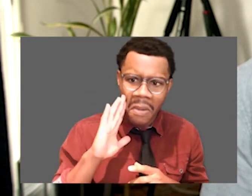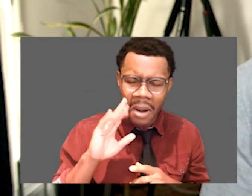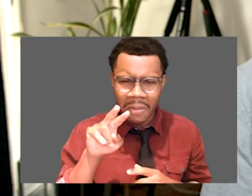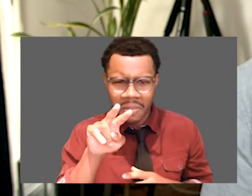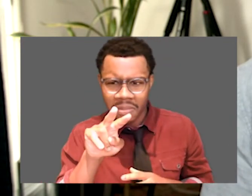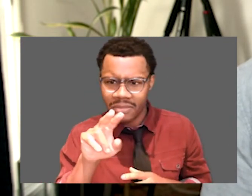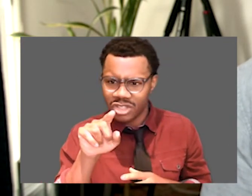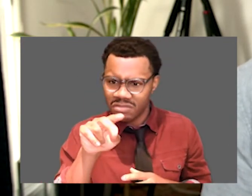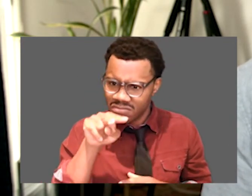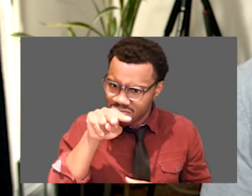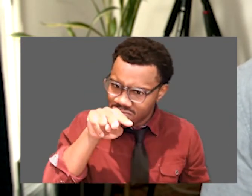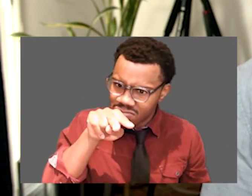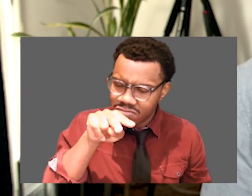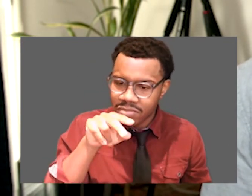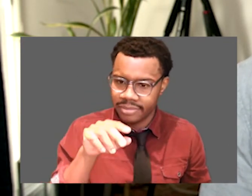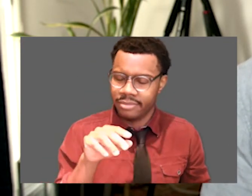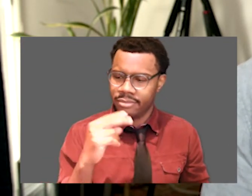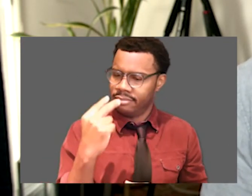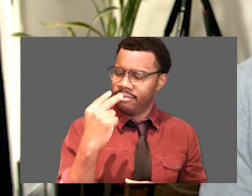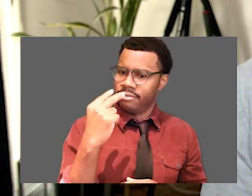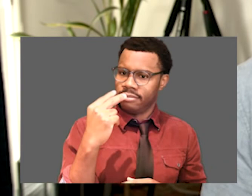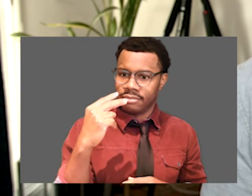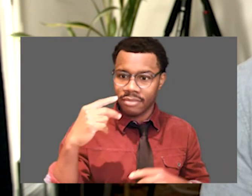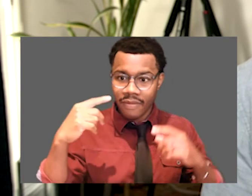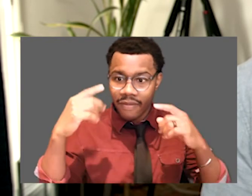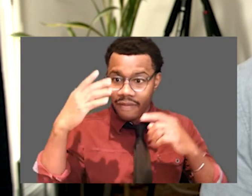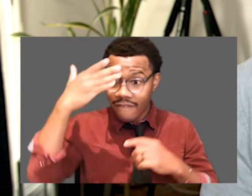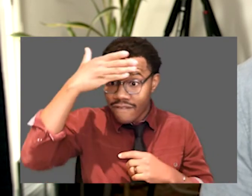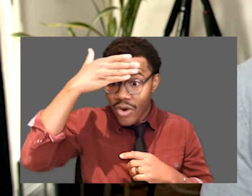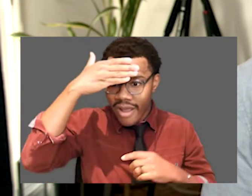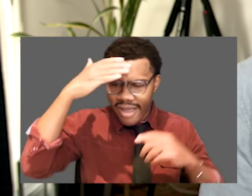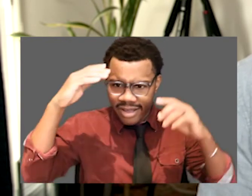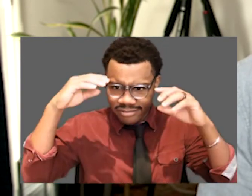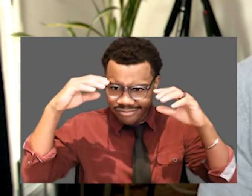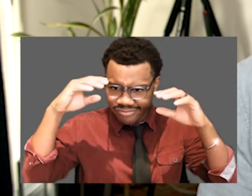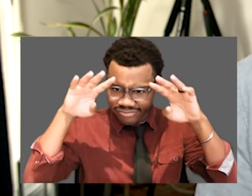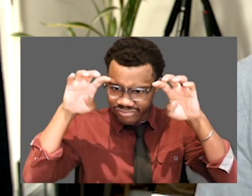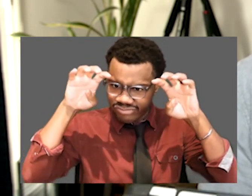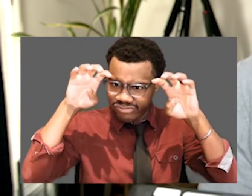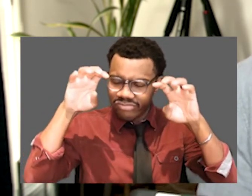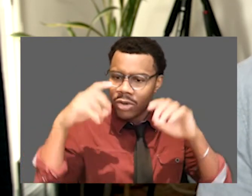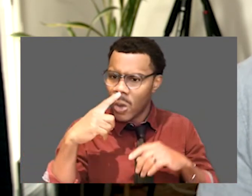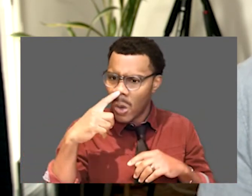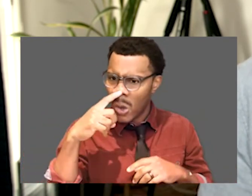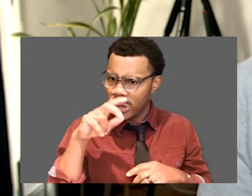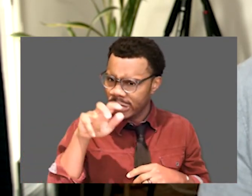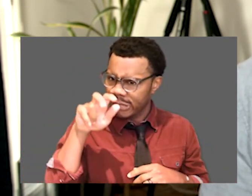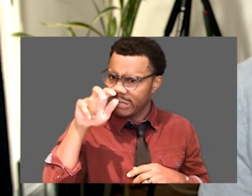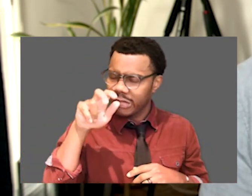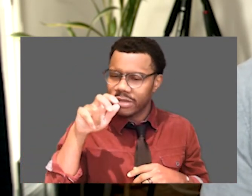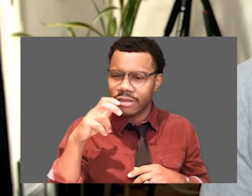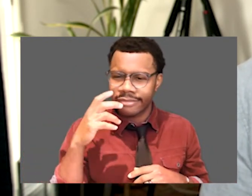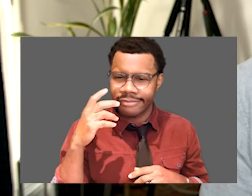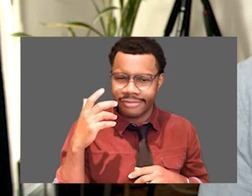wide nose at you. Her forehead is creased and her nose is scrunched up as if she's just caught a whiff of hot